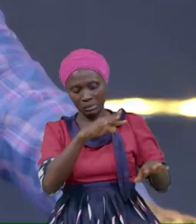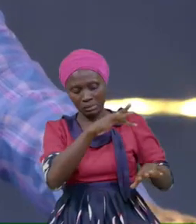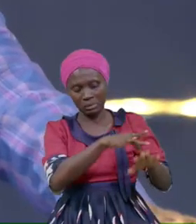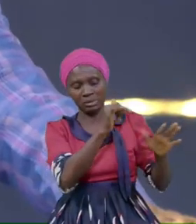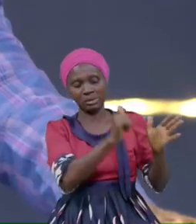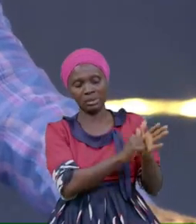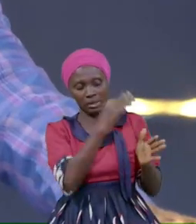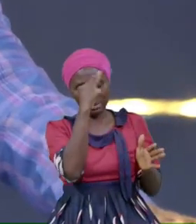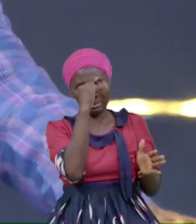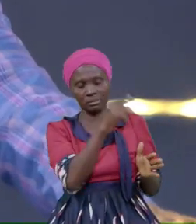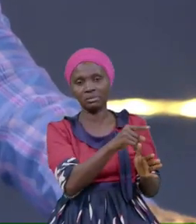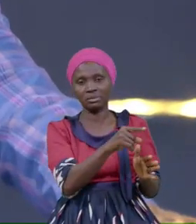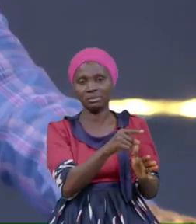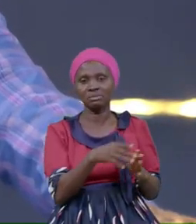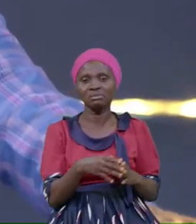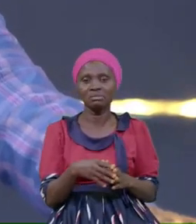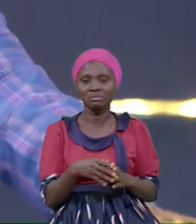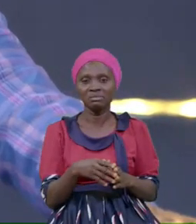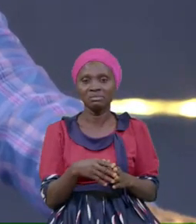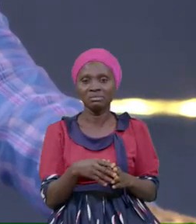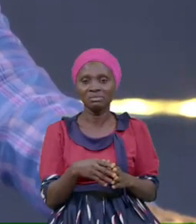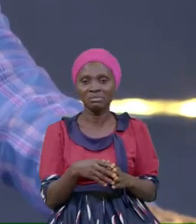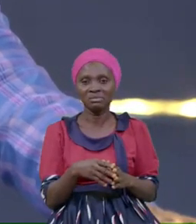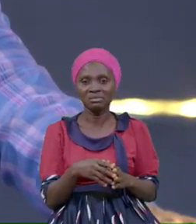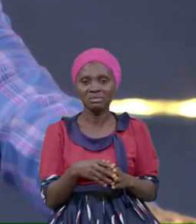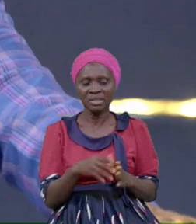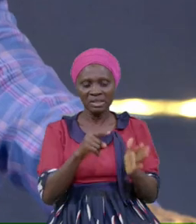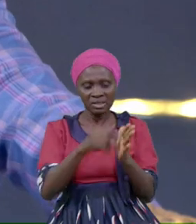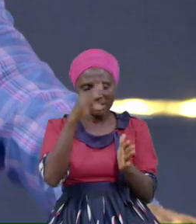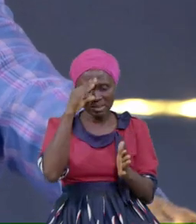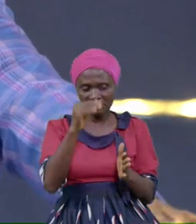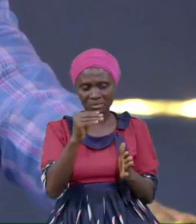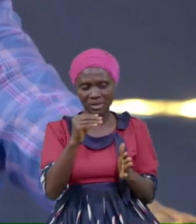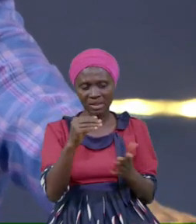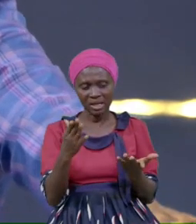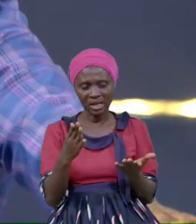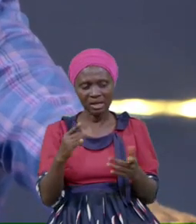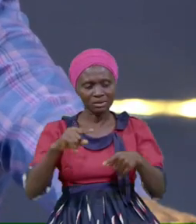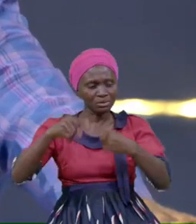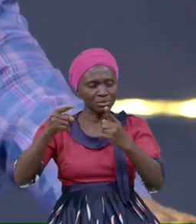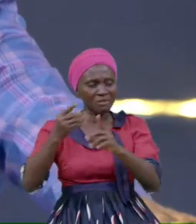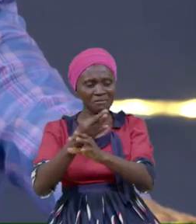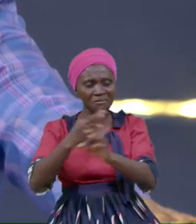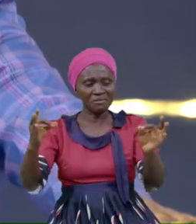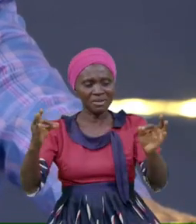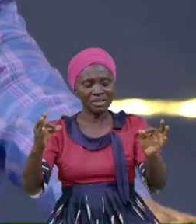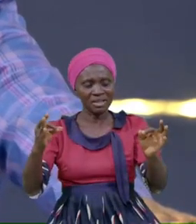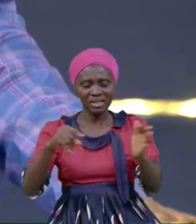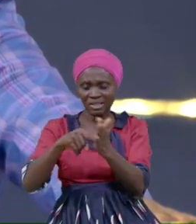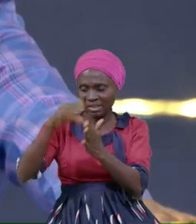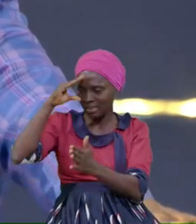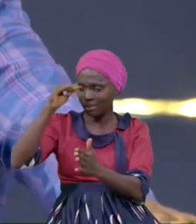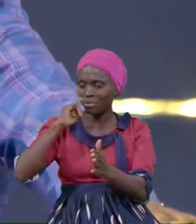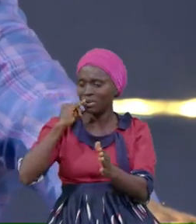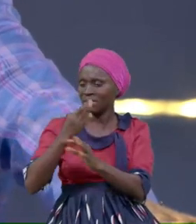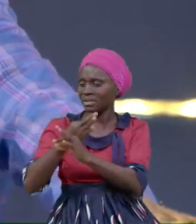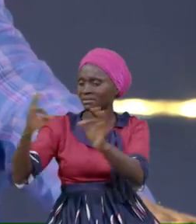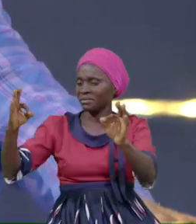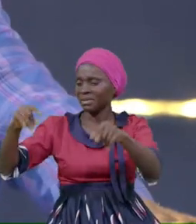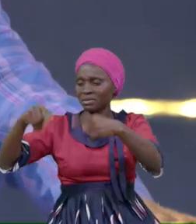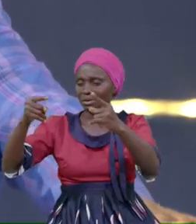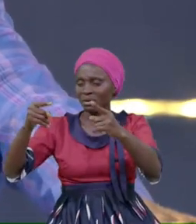the mouth. This man is gone. This woman is gone. This boy is gone. I